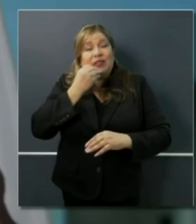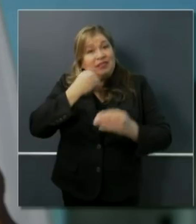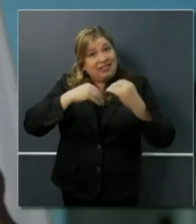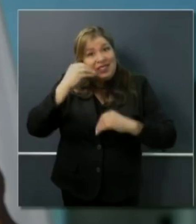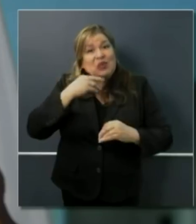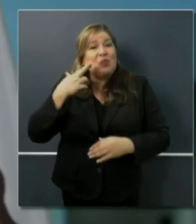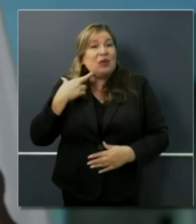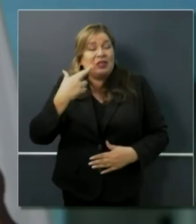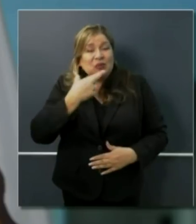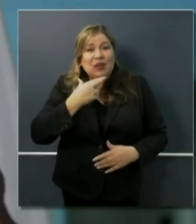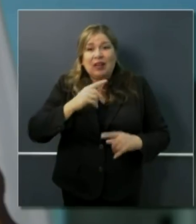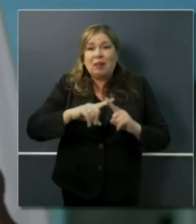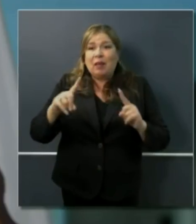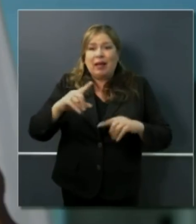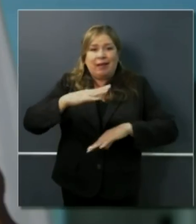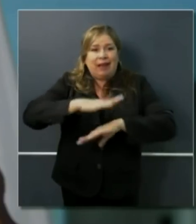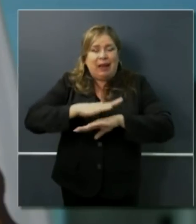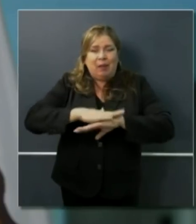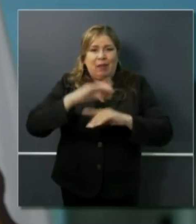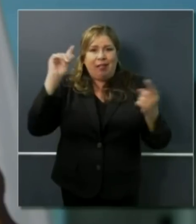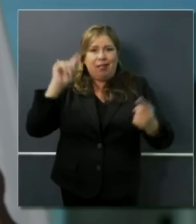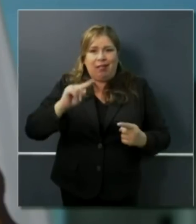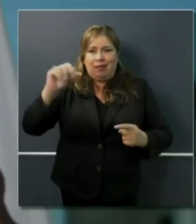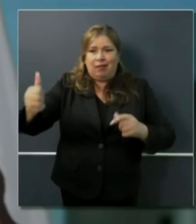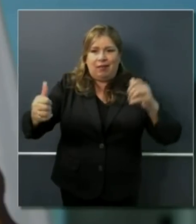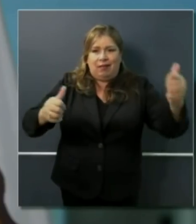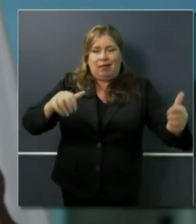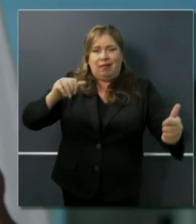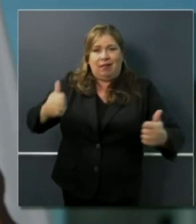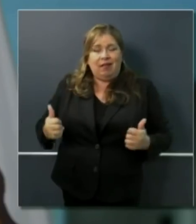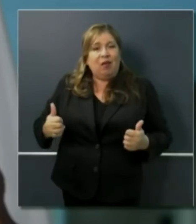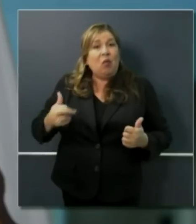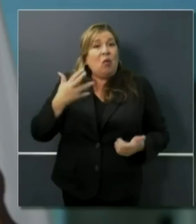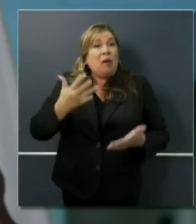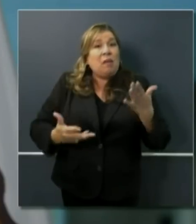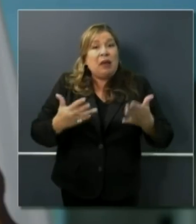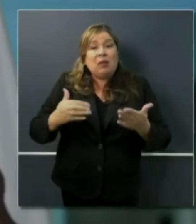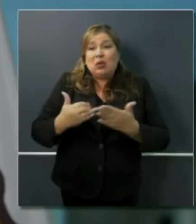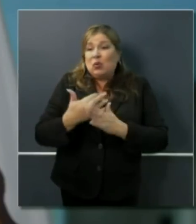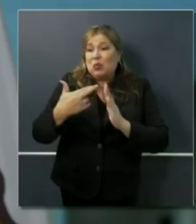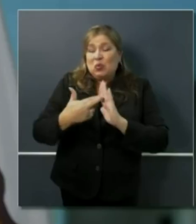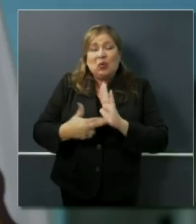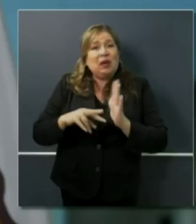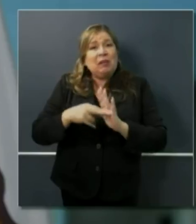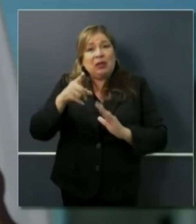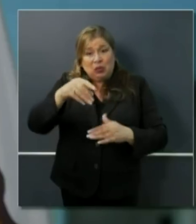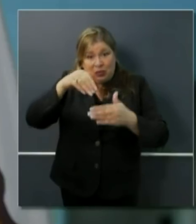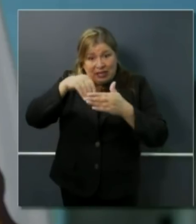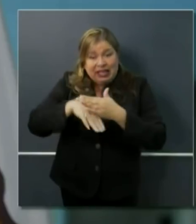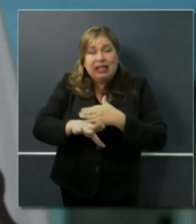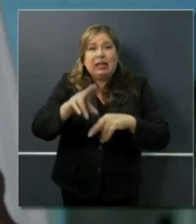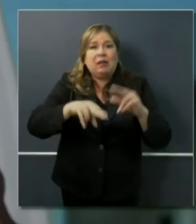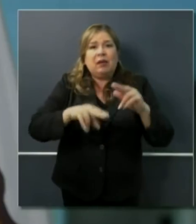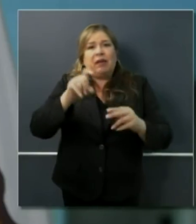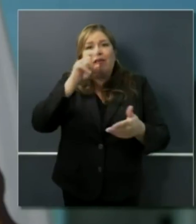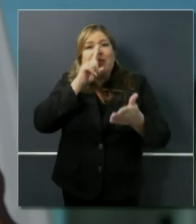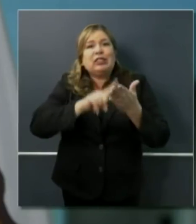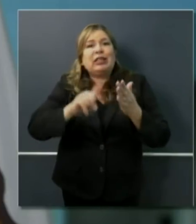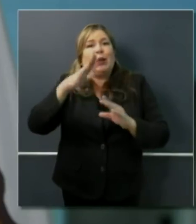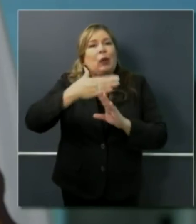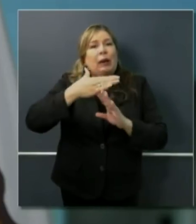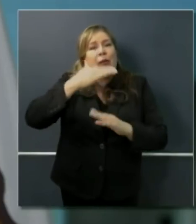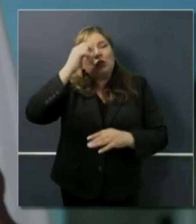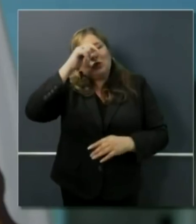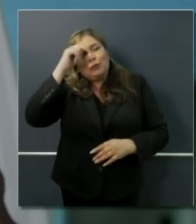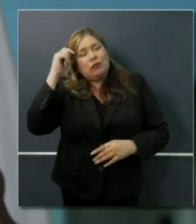where your temperature is checked before you walk in to the establishment. These are likely scenarios as